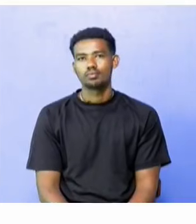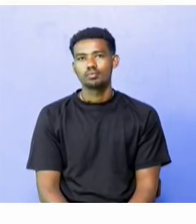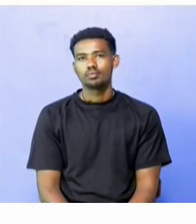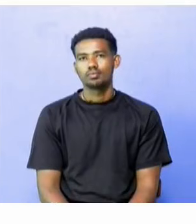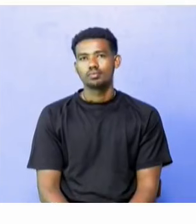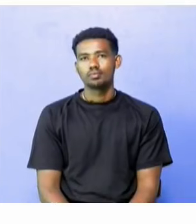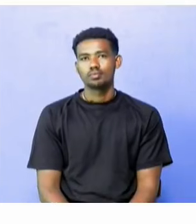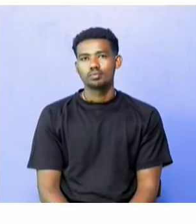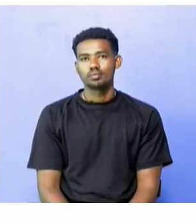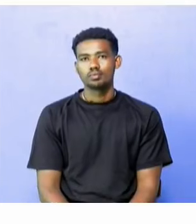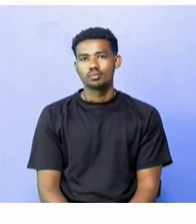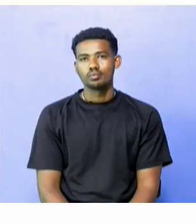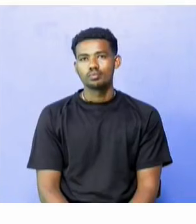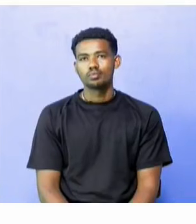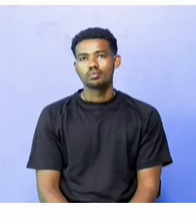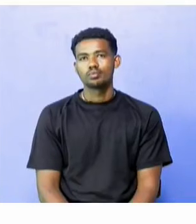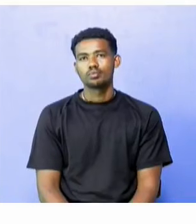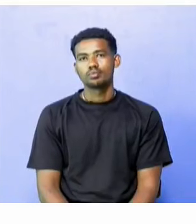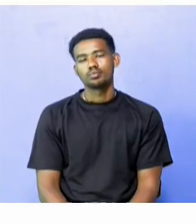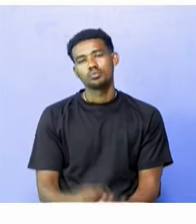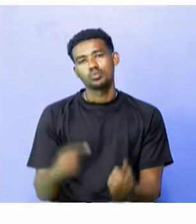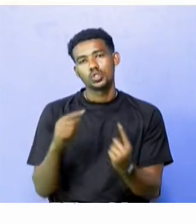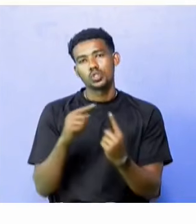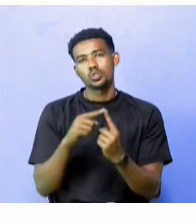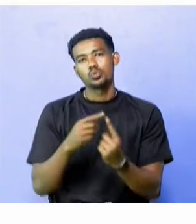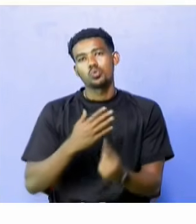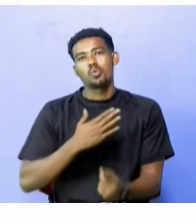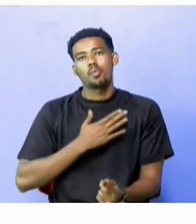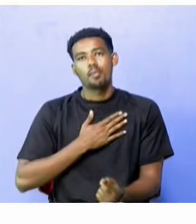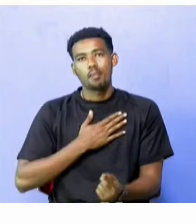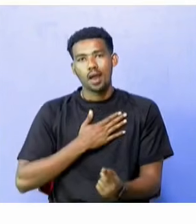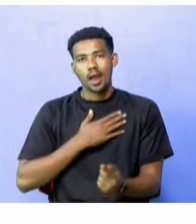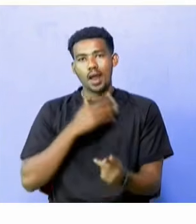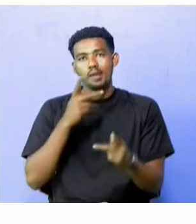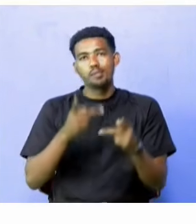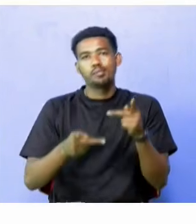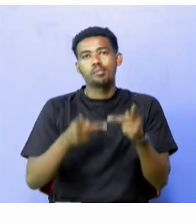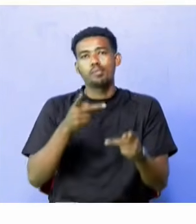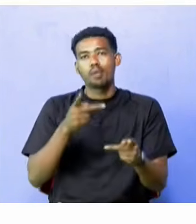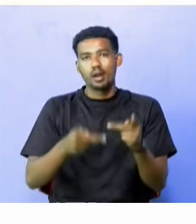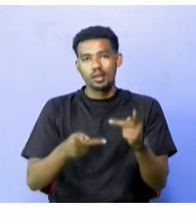to my parents